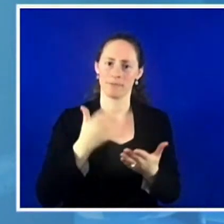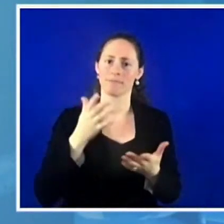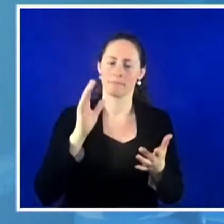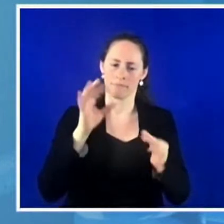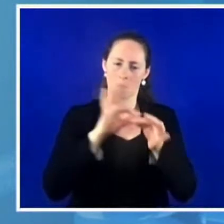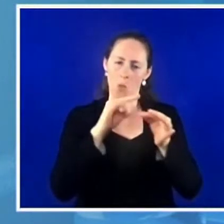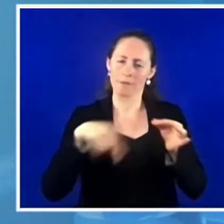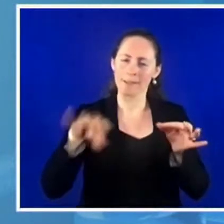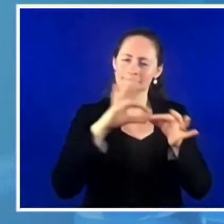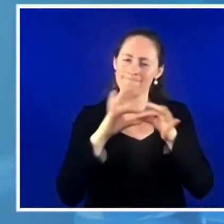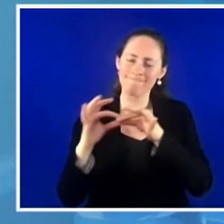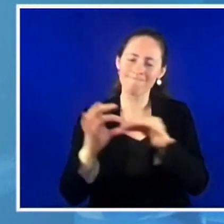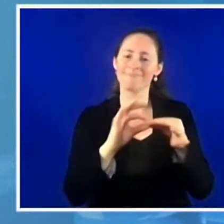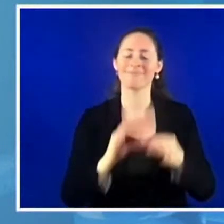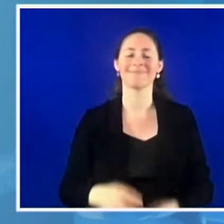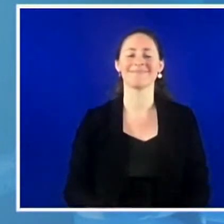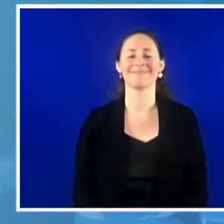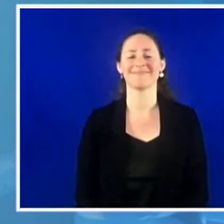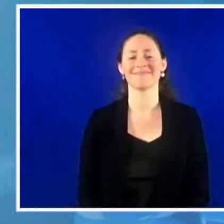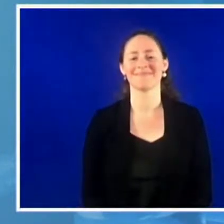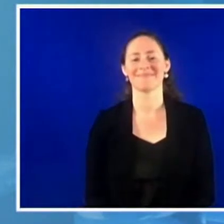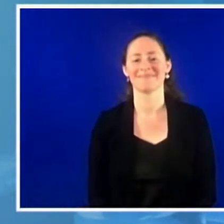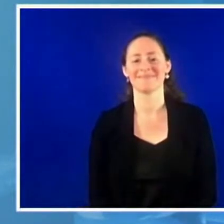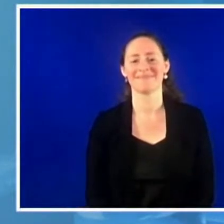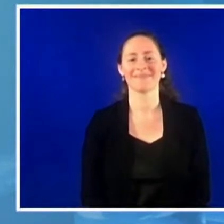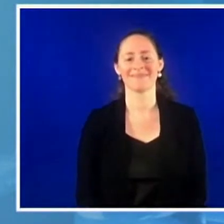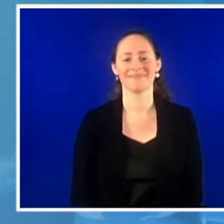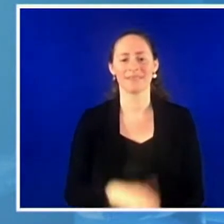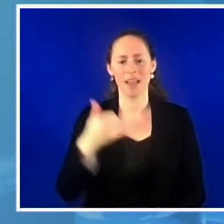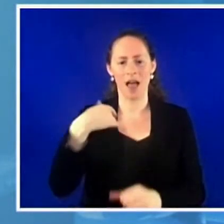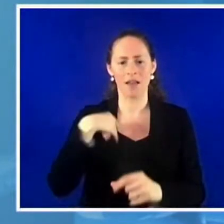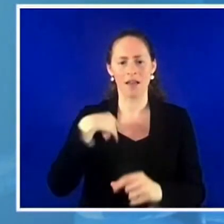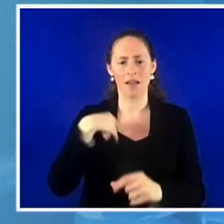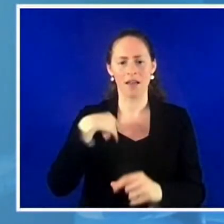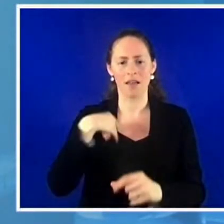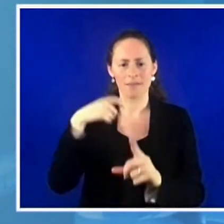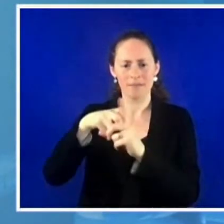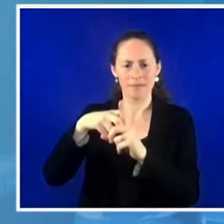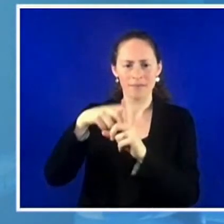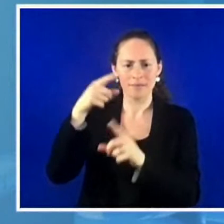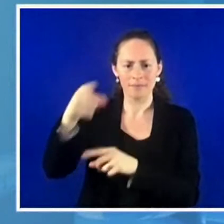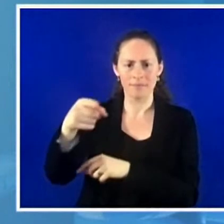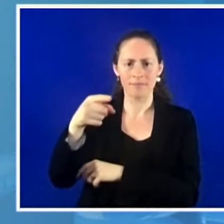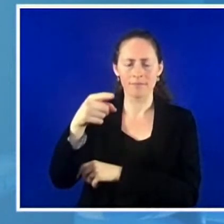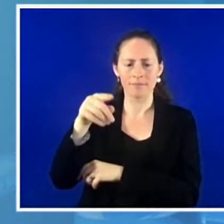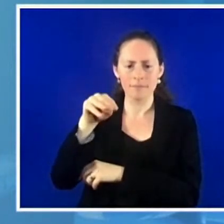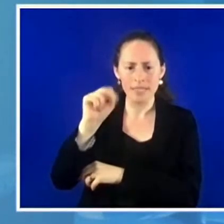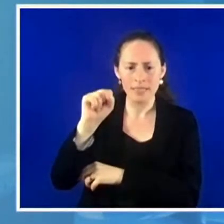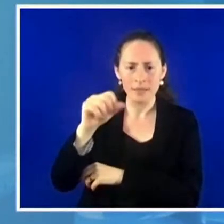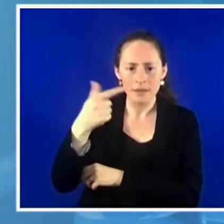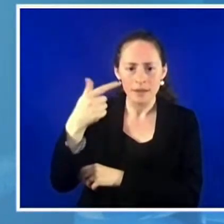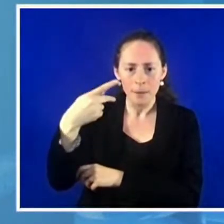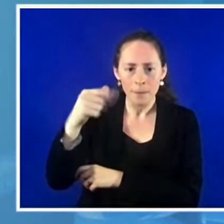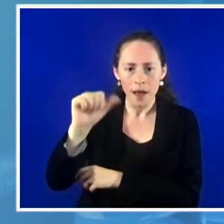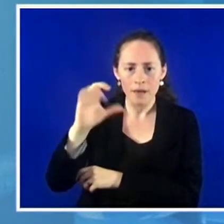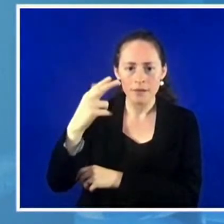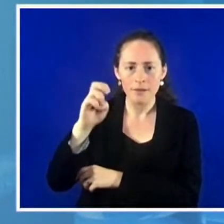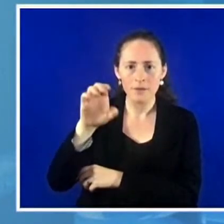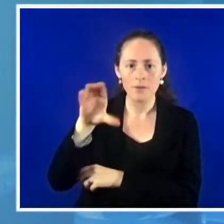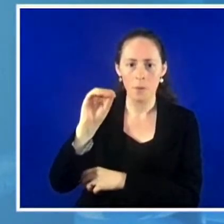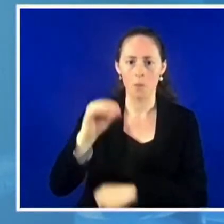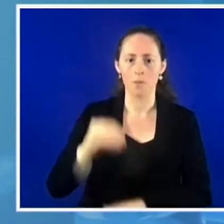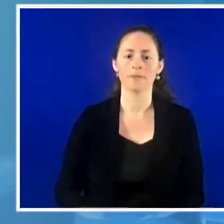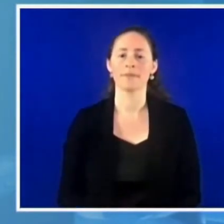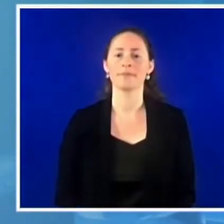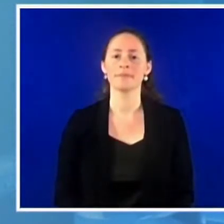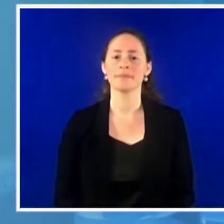here as well, because I know that you have been doing some really important work in Tucson, Arizona with the Medical Reserve Corps. And I'd love if you